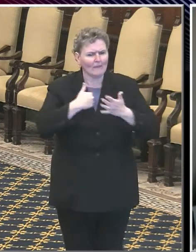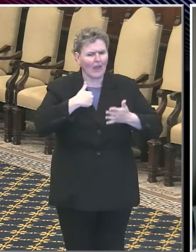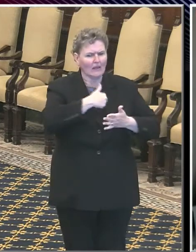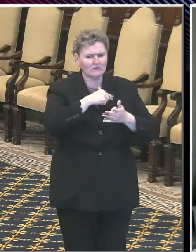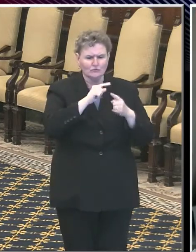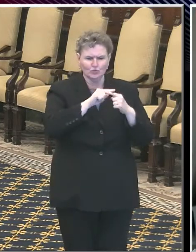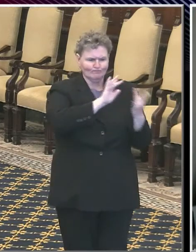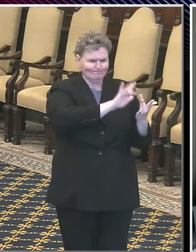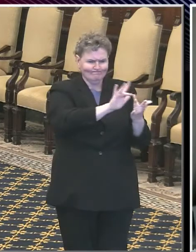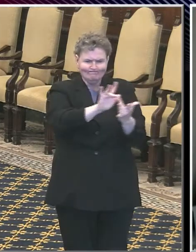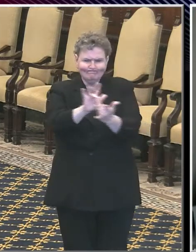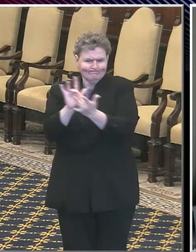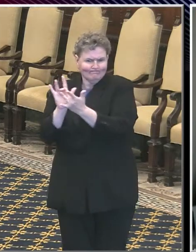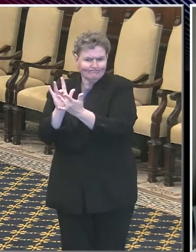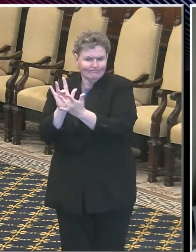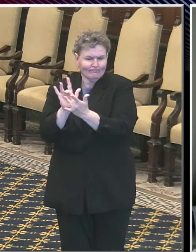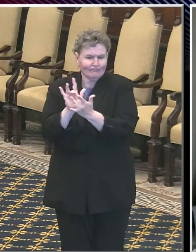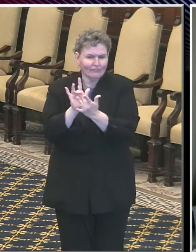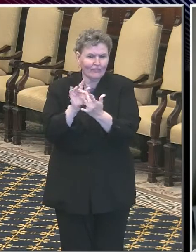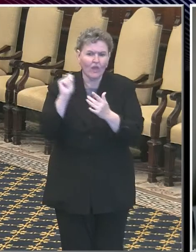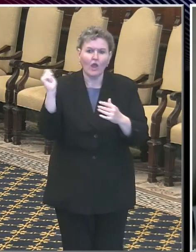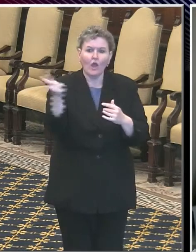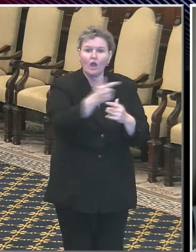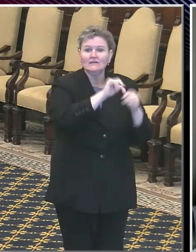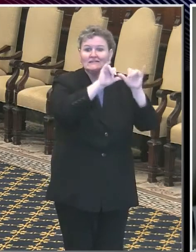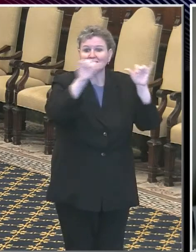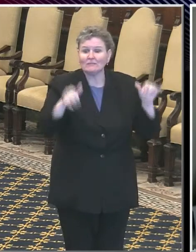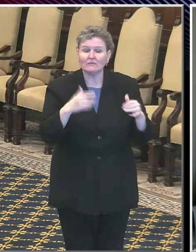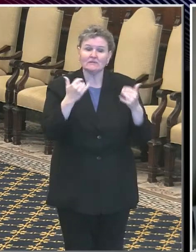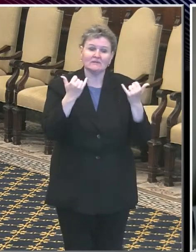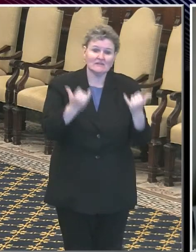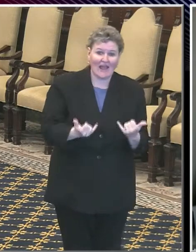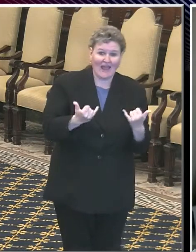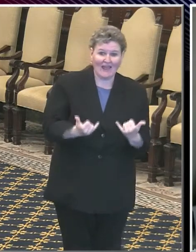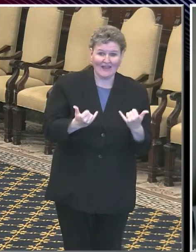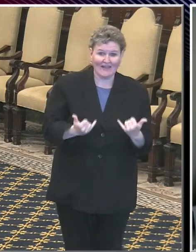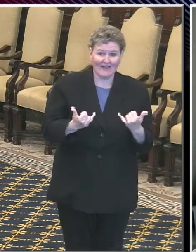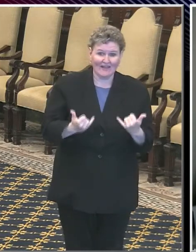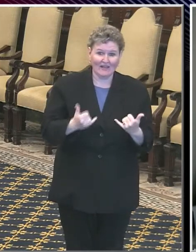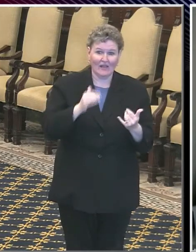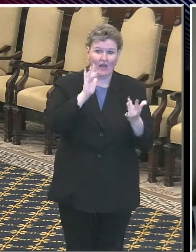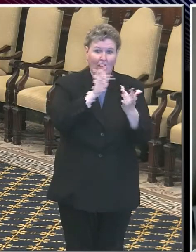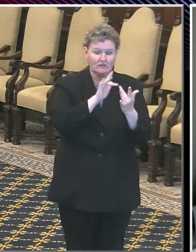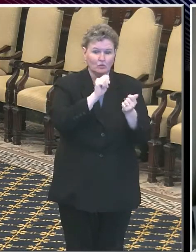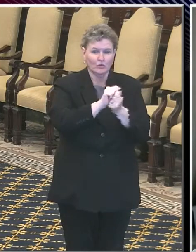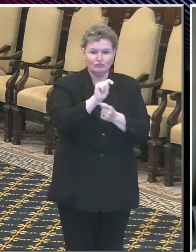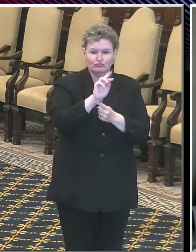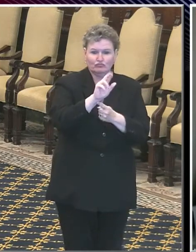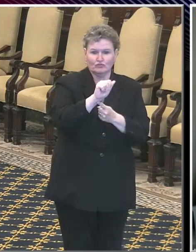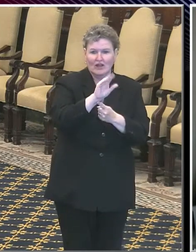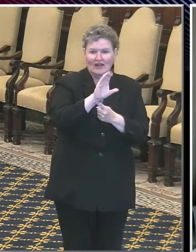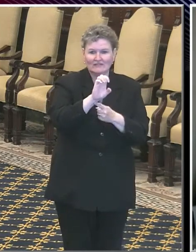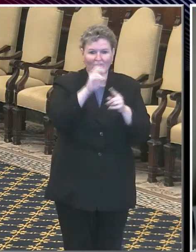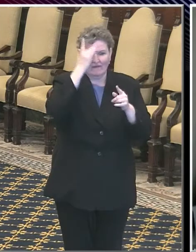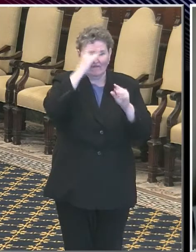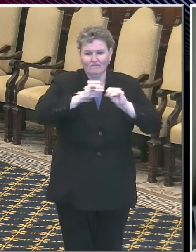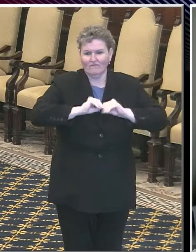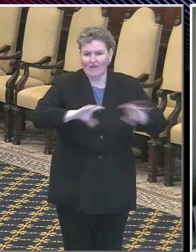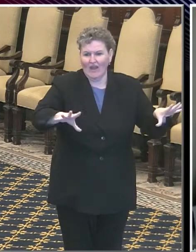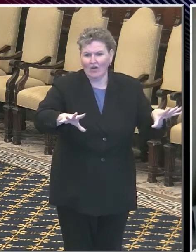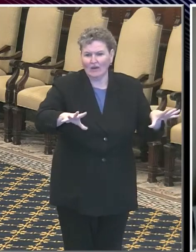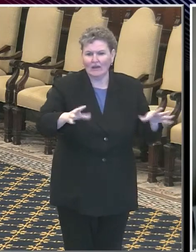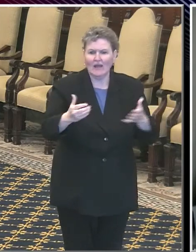I've said before, anyone in the city, regardless of age, who has symptoms of coronavirus infection. There are more testing sites we're adding all the